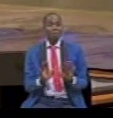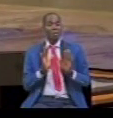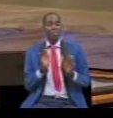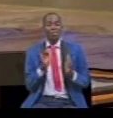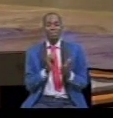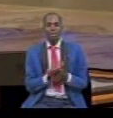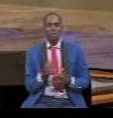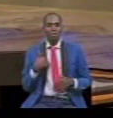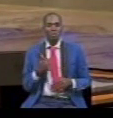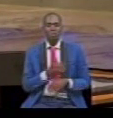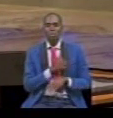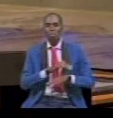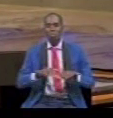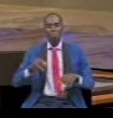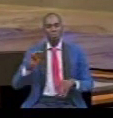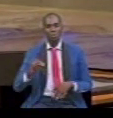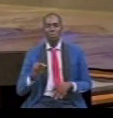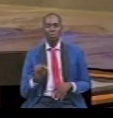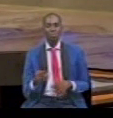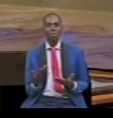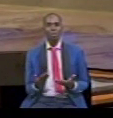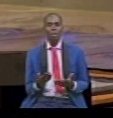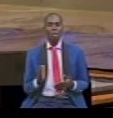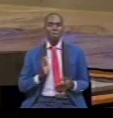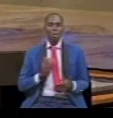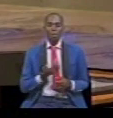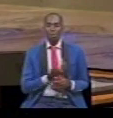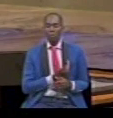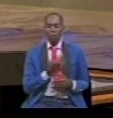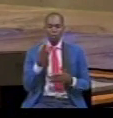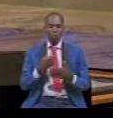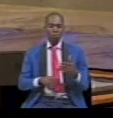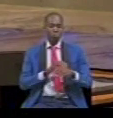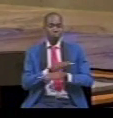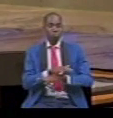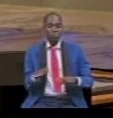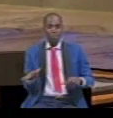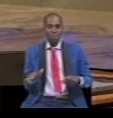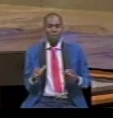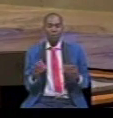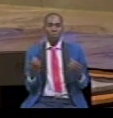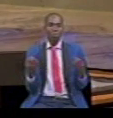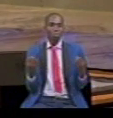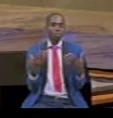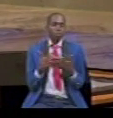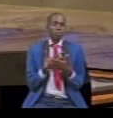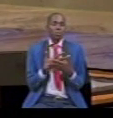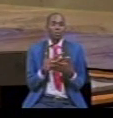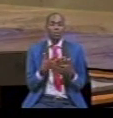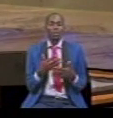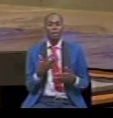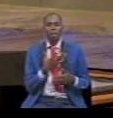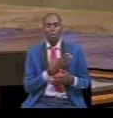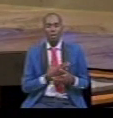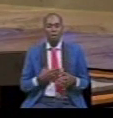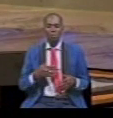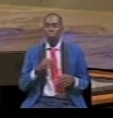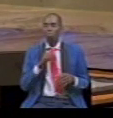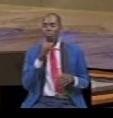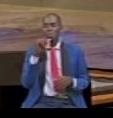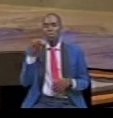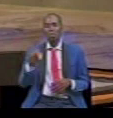ought not to be. Our causeless panic and